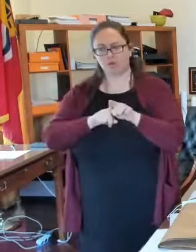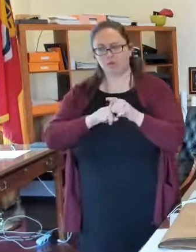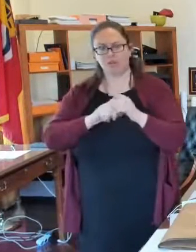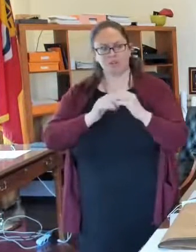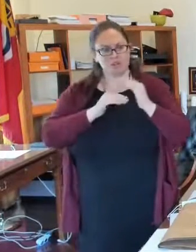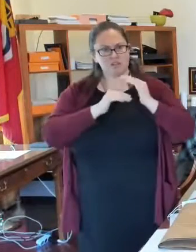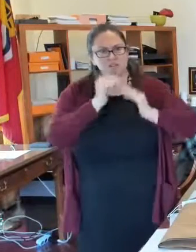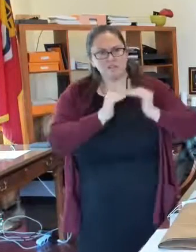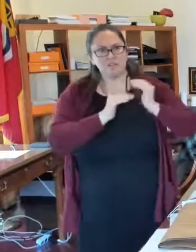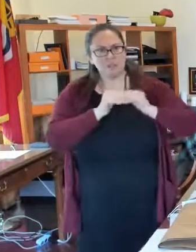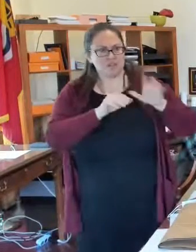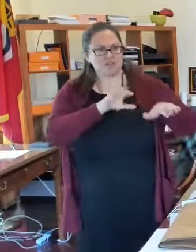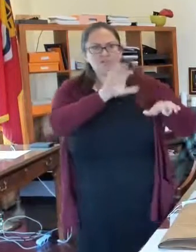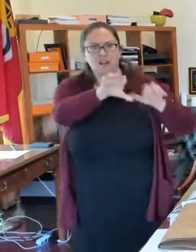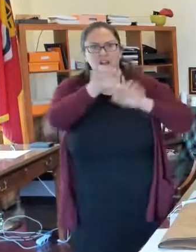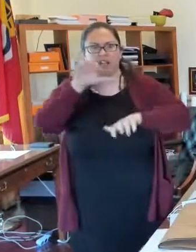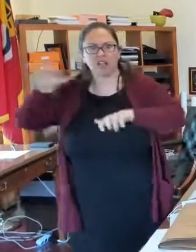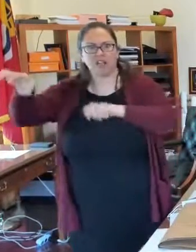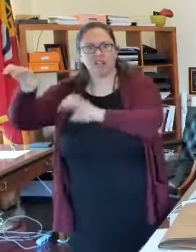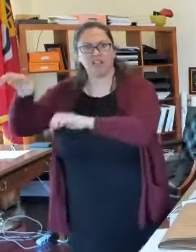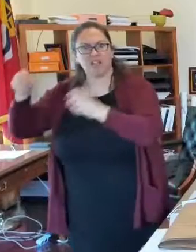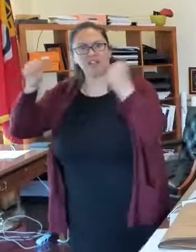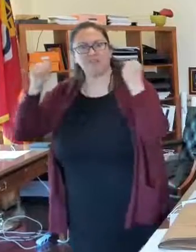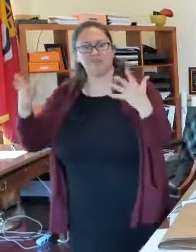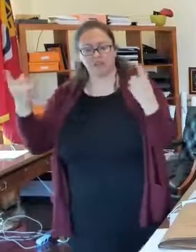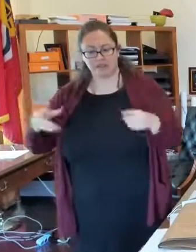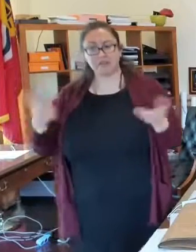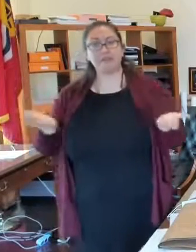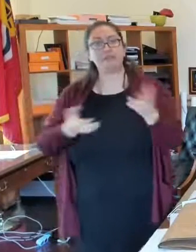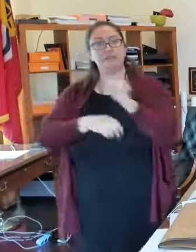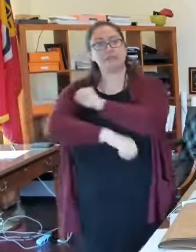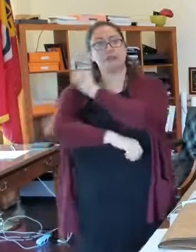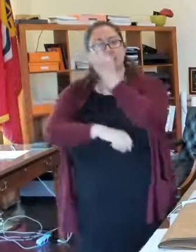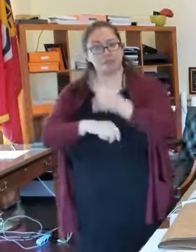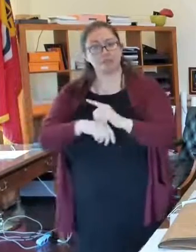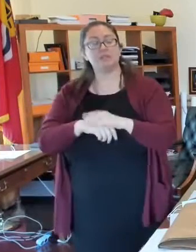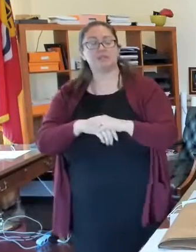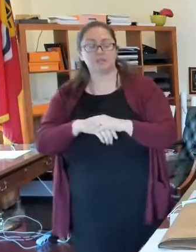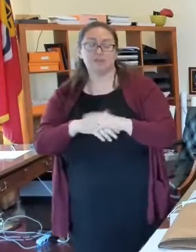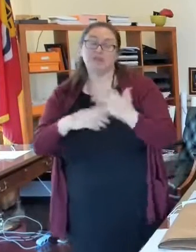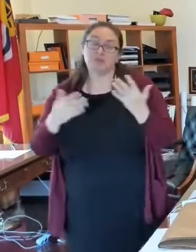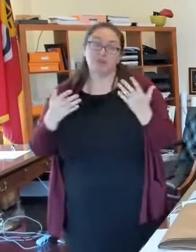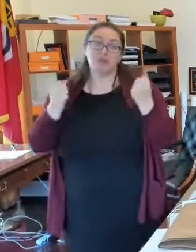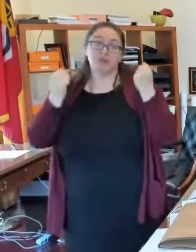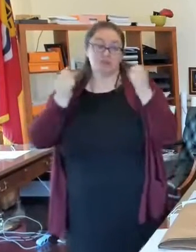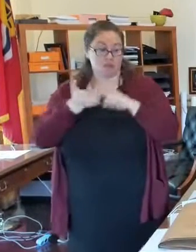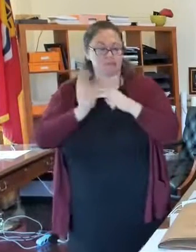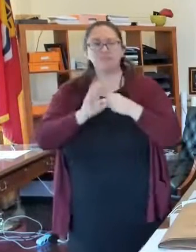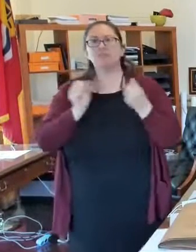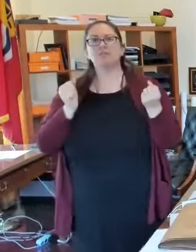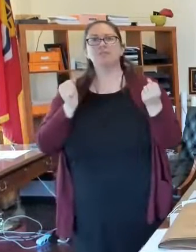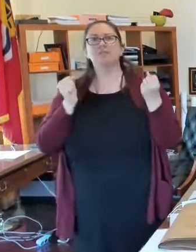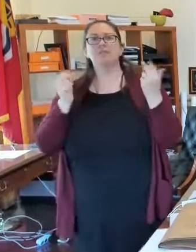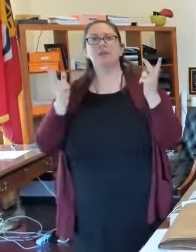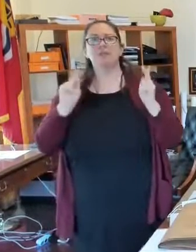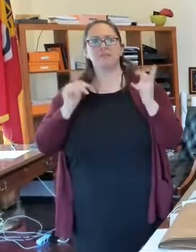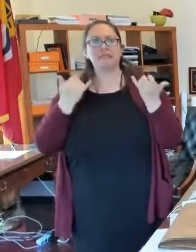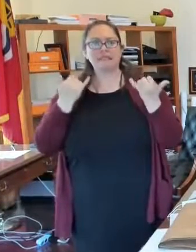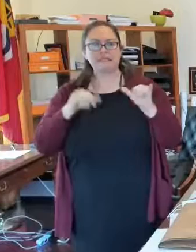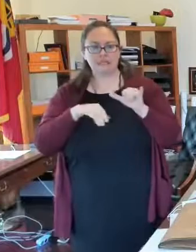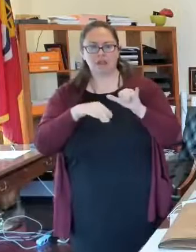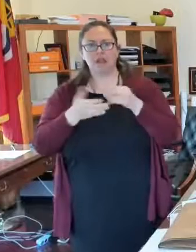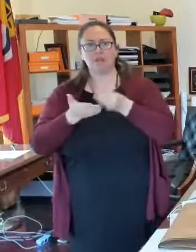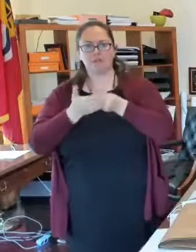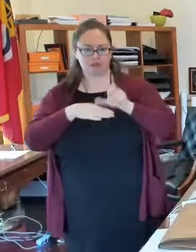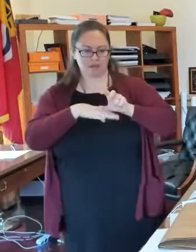construction projects going on in the city of St. Louis. And so there are a lot of people continuing to invest